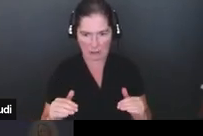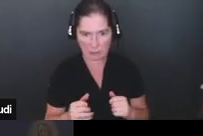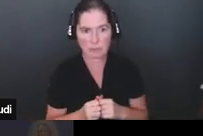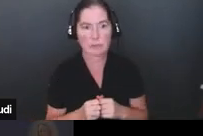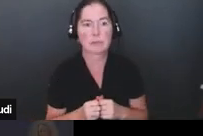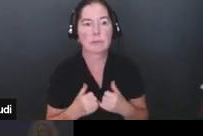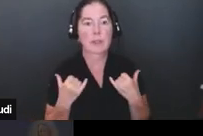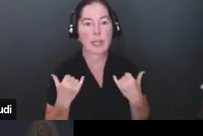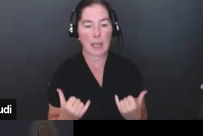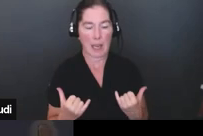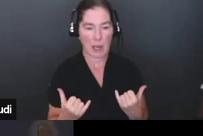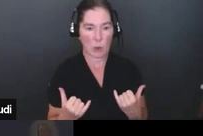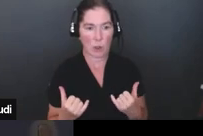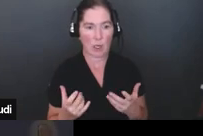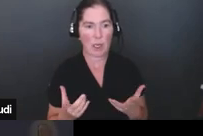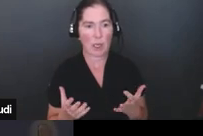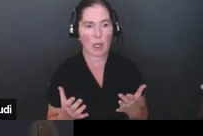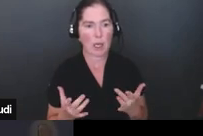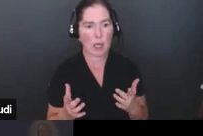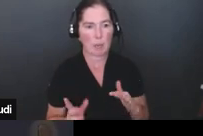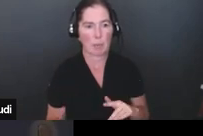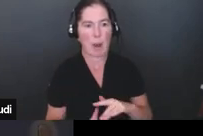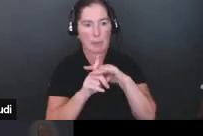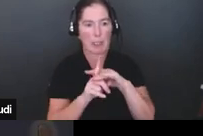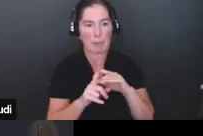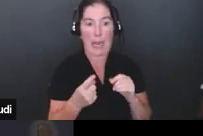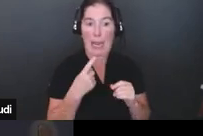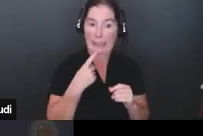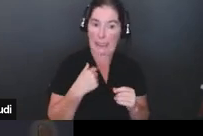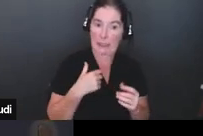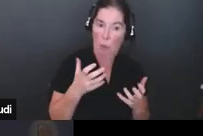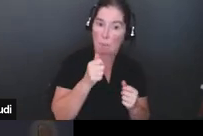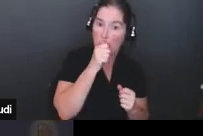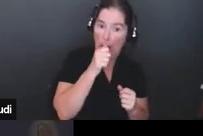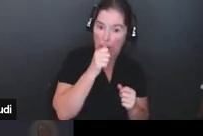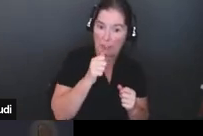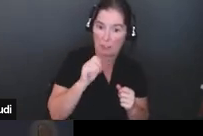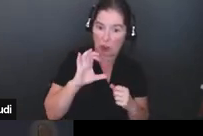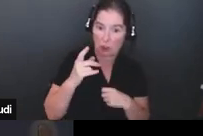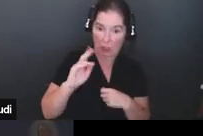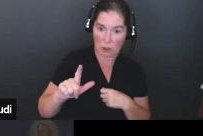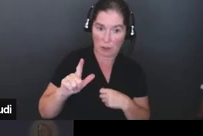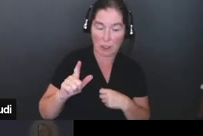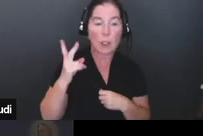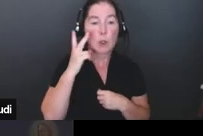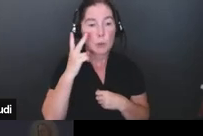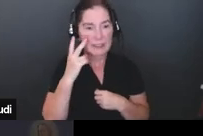that, it pops me up because I told it I want it to be a private channel. And in a minute, you're going to see that it has a